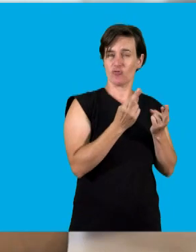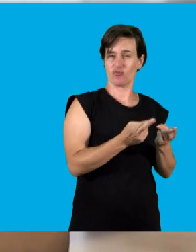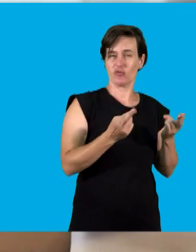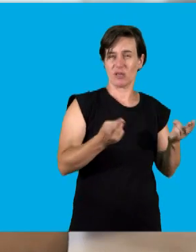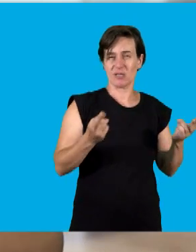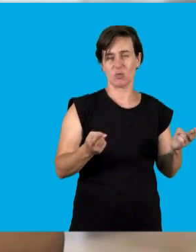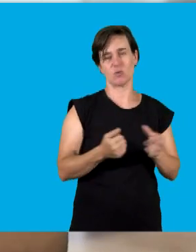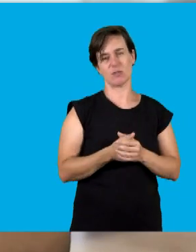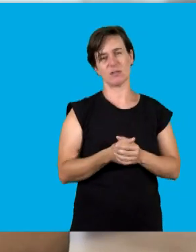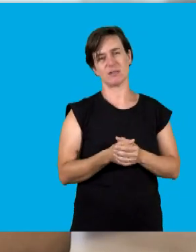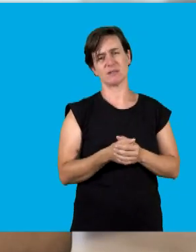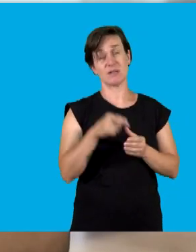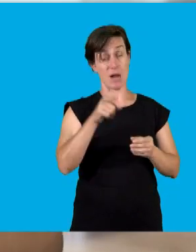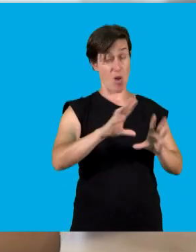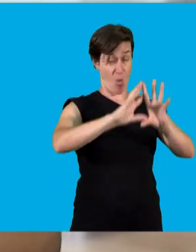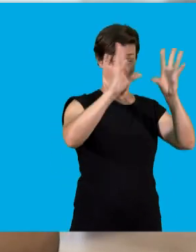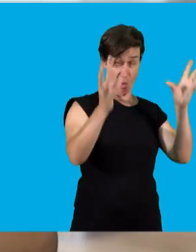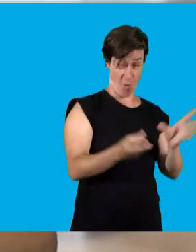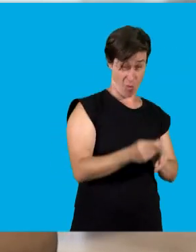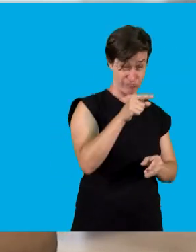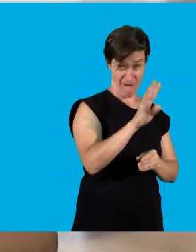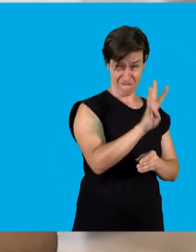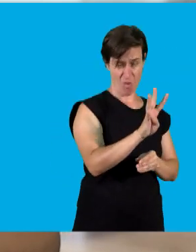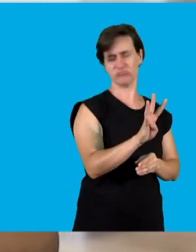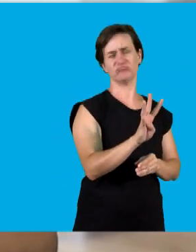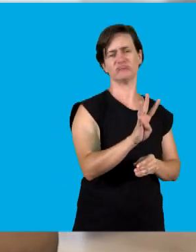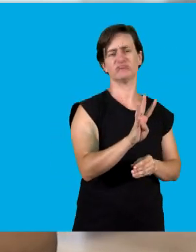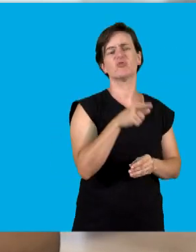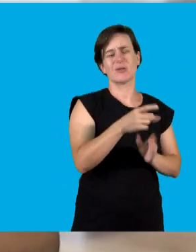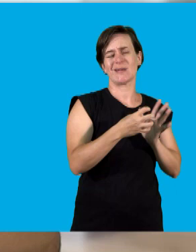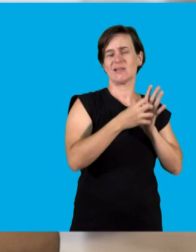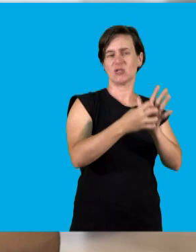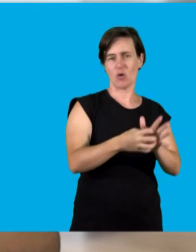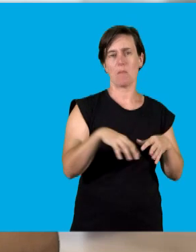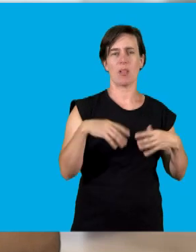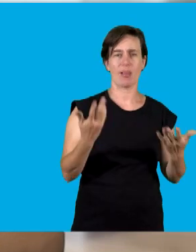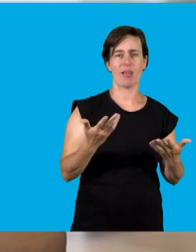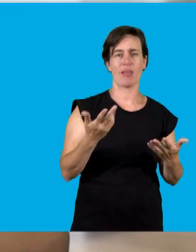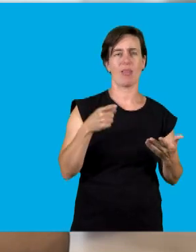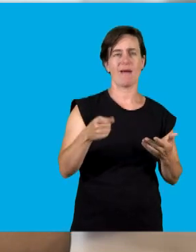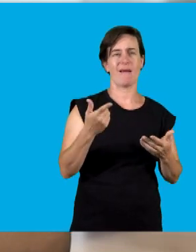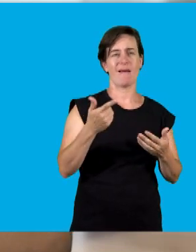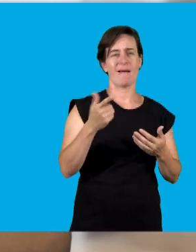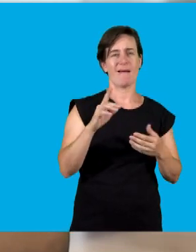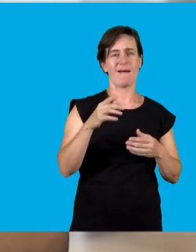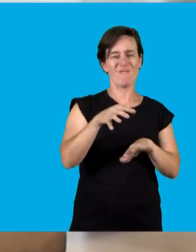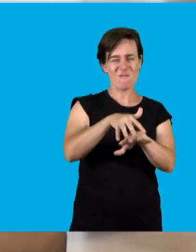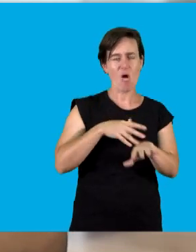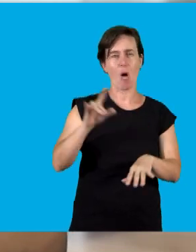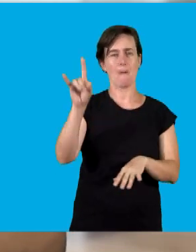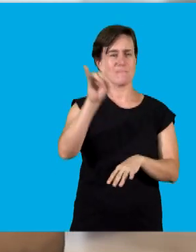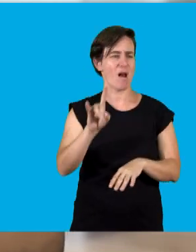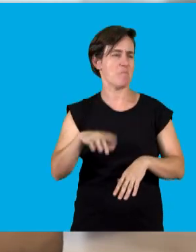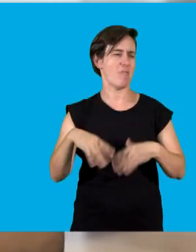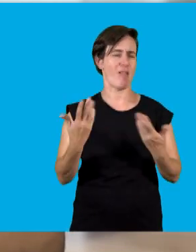natural resources amongst others, not to say it's only these ones specifically. We have our livestock. You have